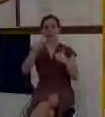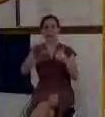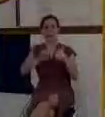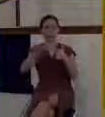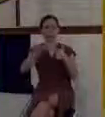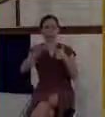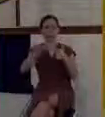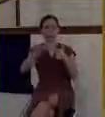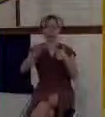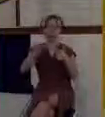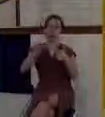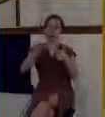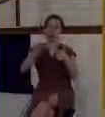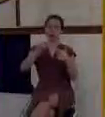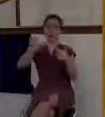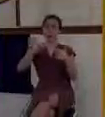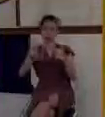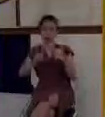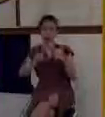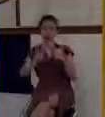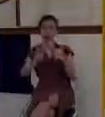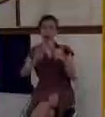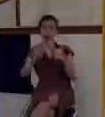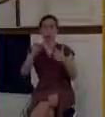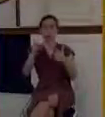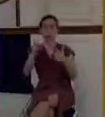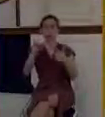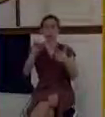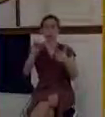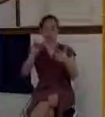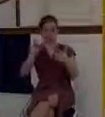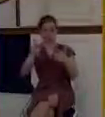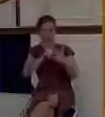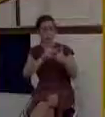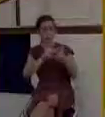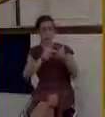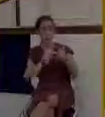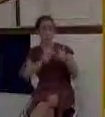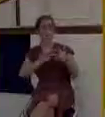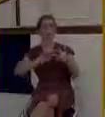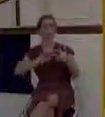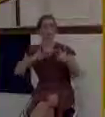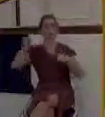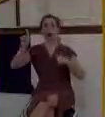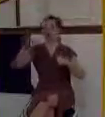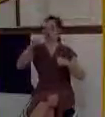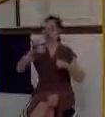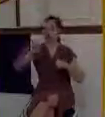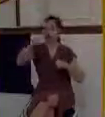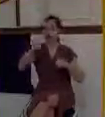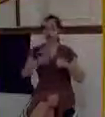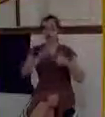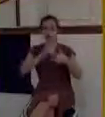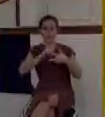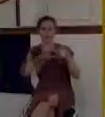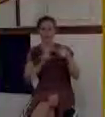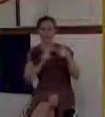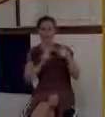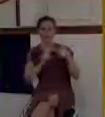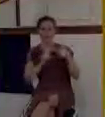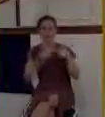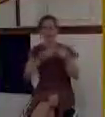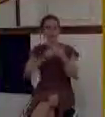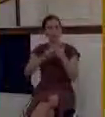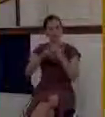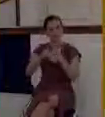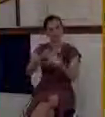And they still have their same identity. When you get to heaven, I've heard preachers say, you know, you have a brand new identity. You're not the same person anymore as you